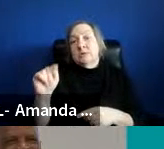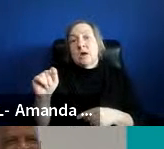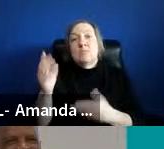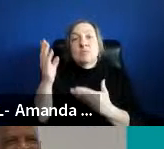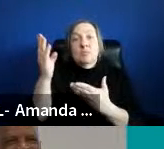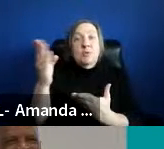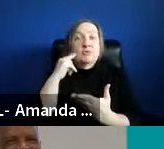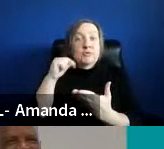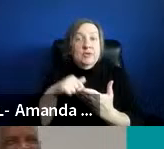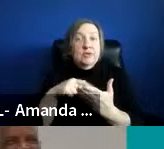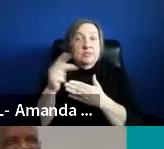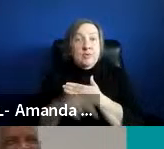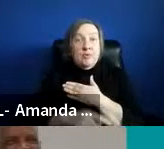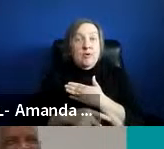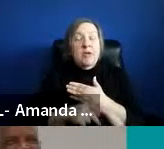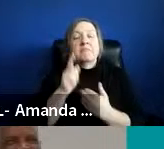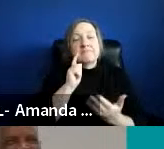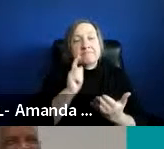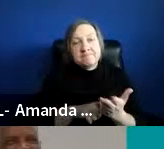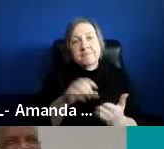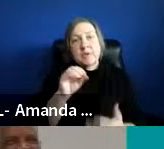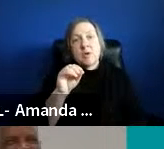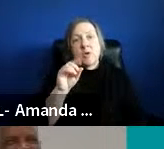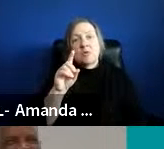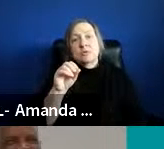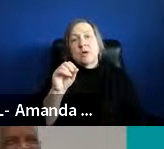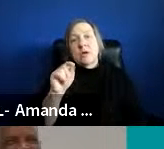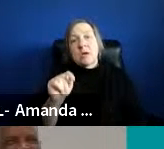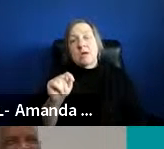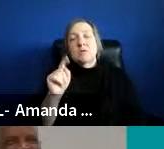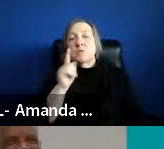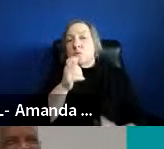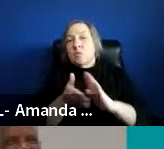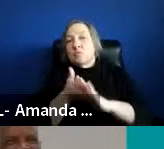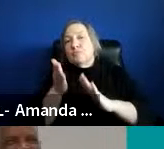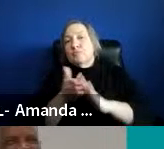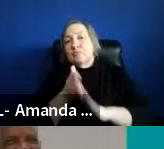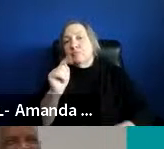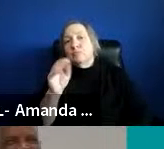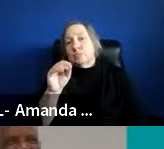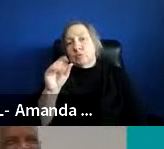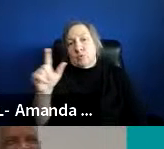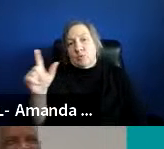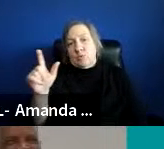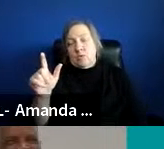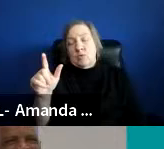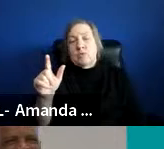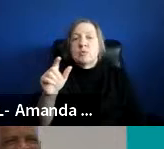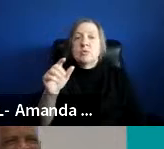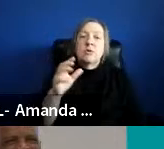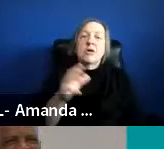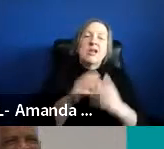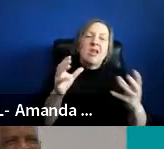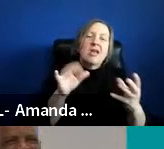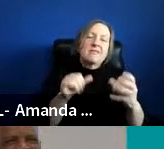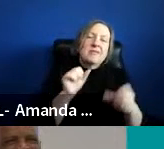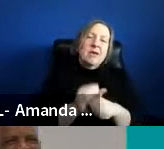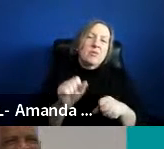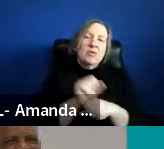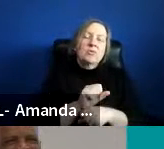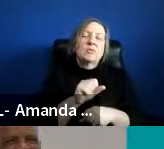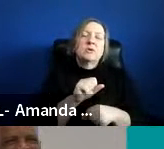it had been identified that ODOT would be the operator of tolls. But, you know, a lot of that work was being done